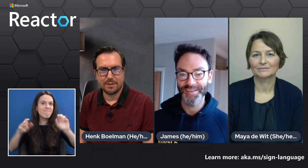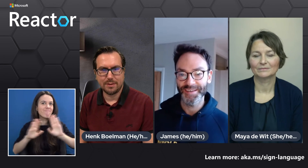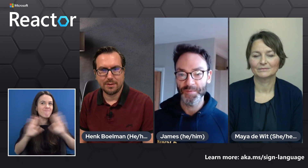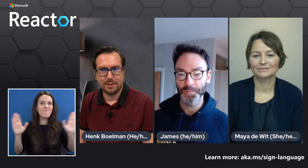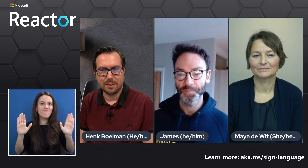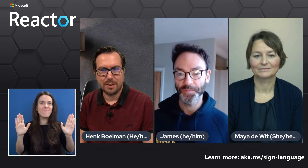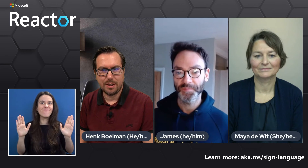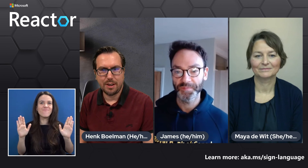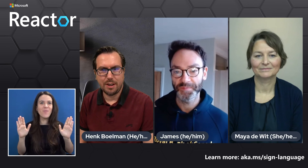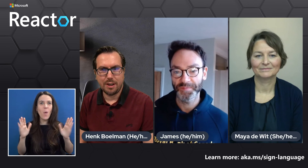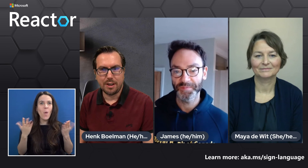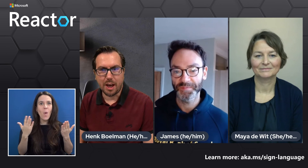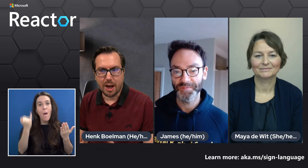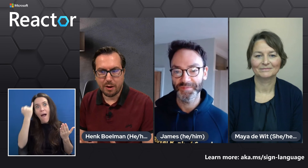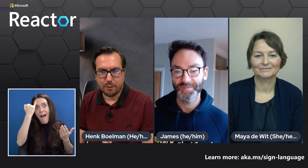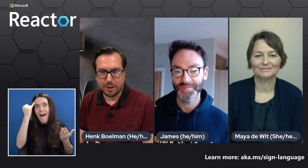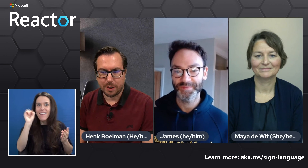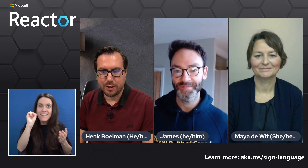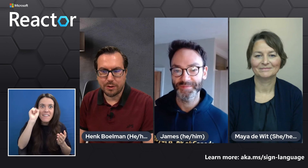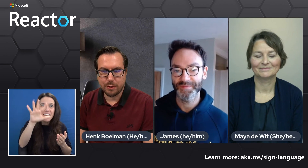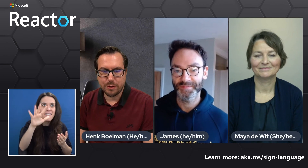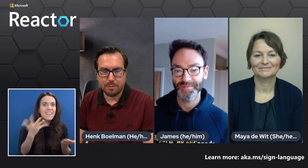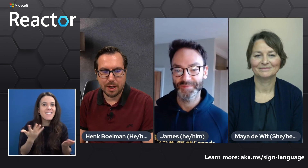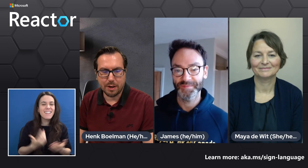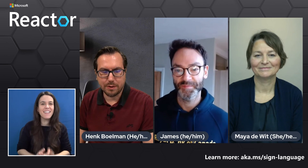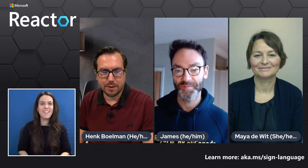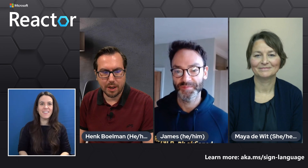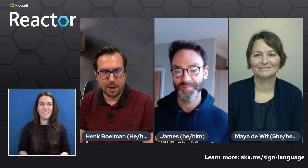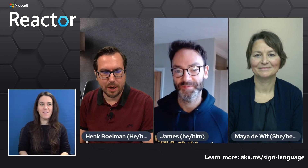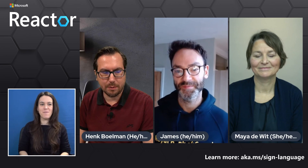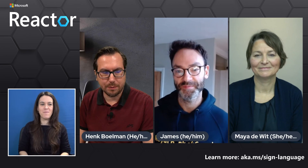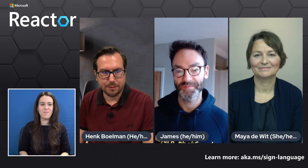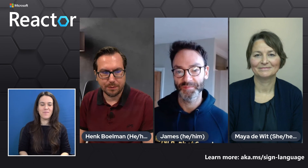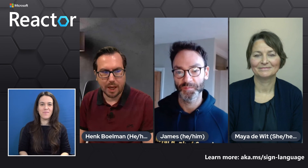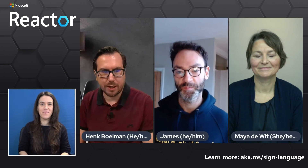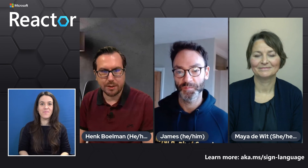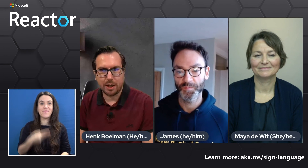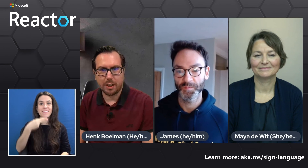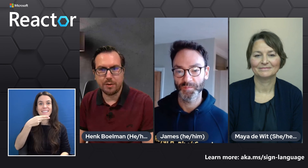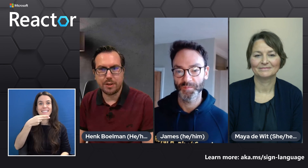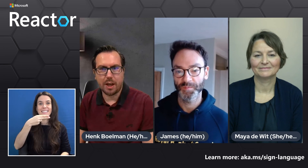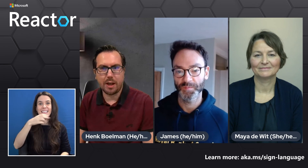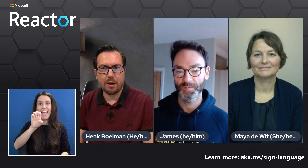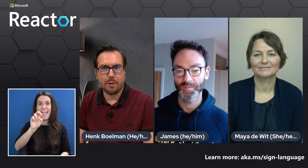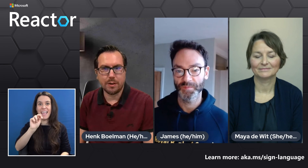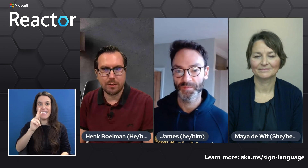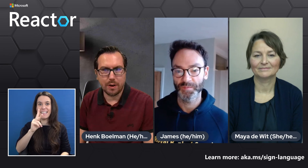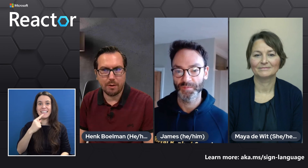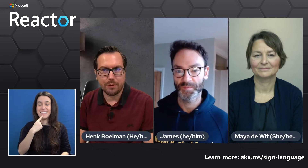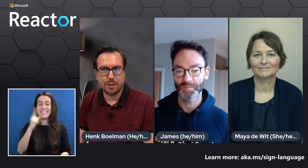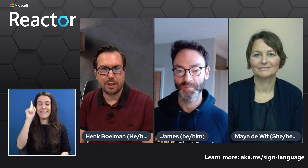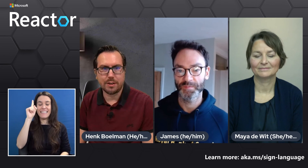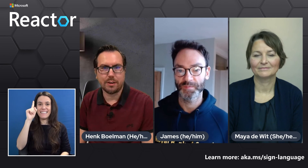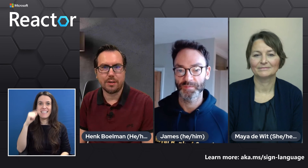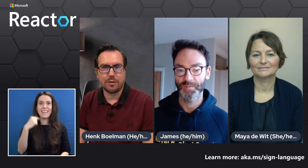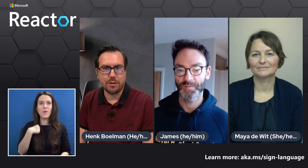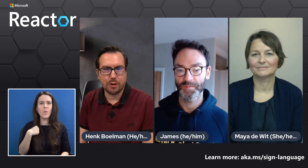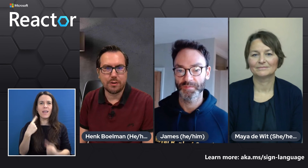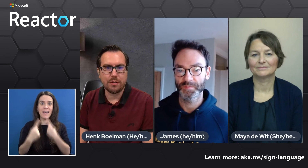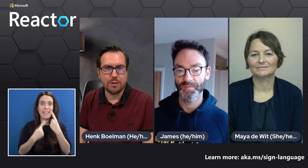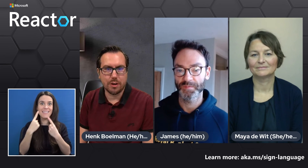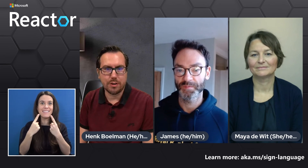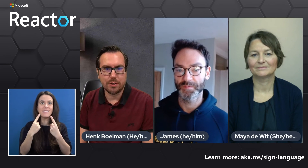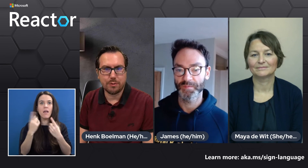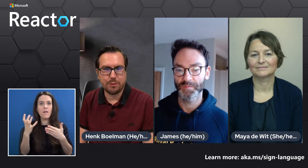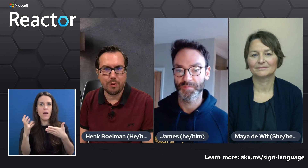tips? Yeah, I have one thing. We talked about adding sign language, and I want to emphasize that it is